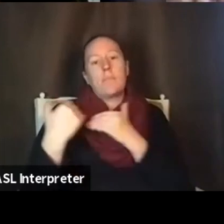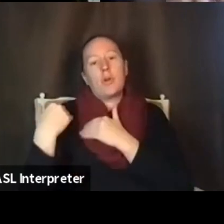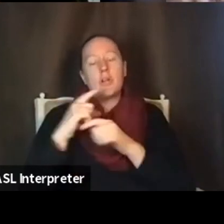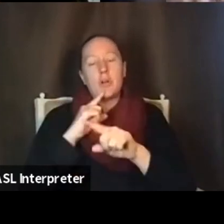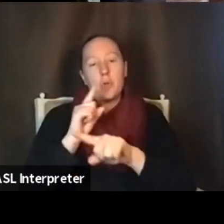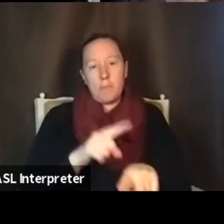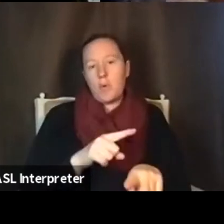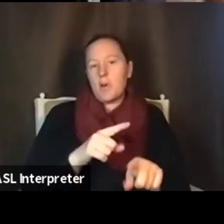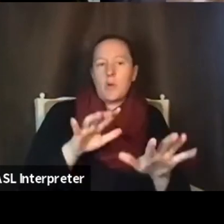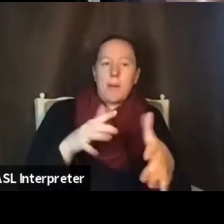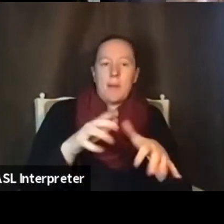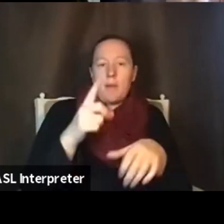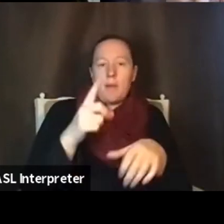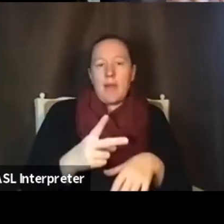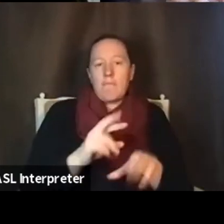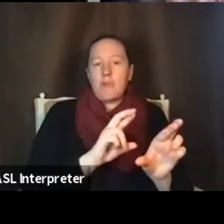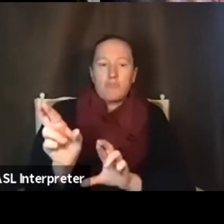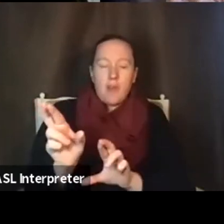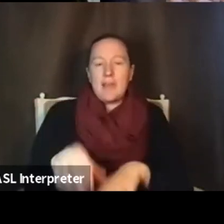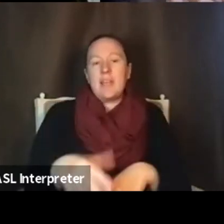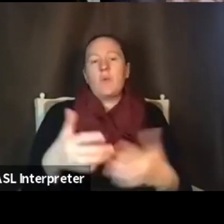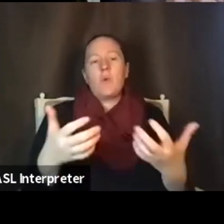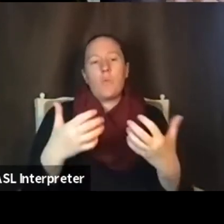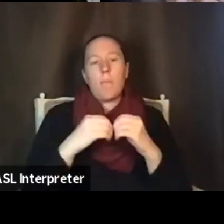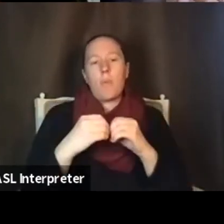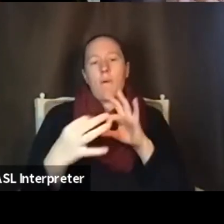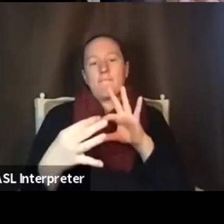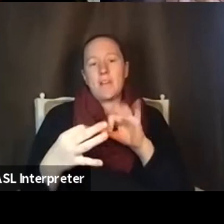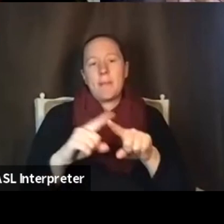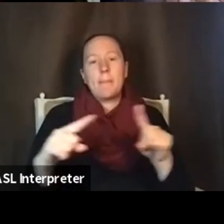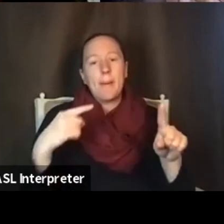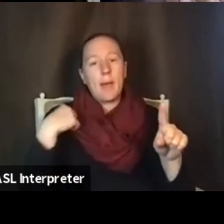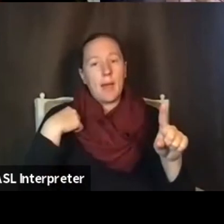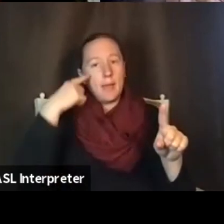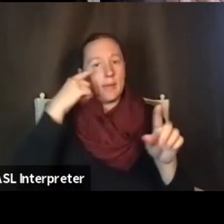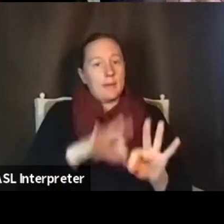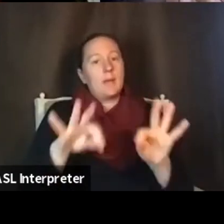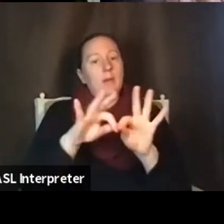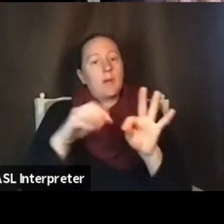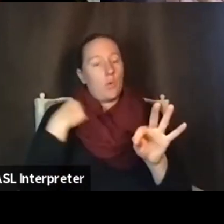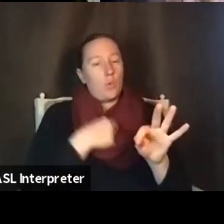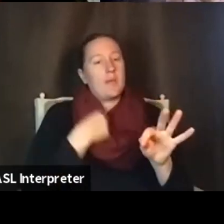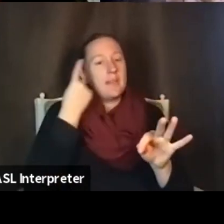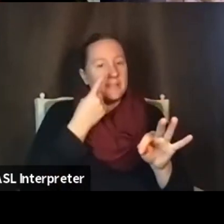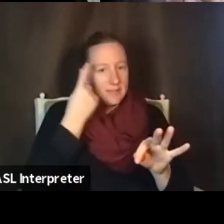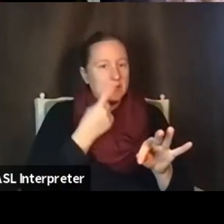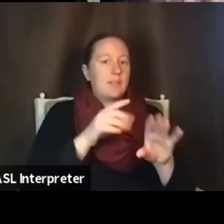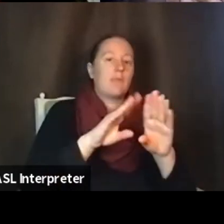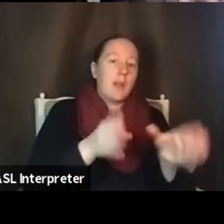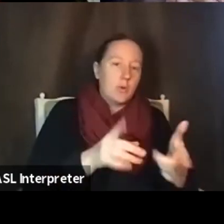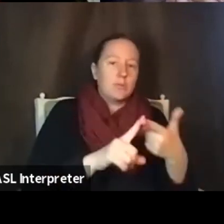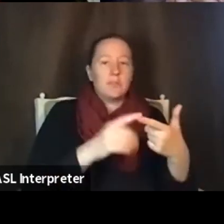two to get additional feedback. But I do think it'll be important that we consider social determinants of health as part of